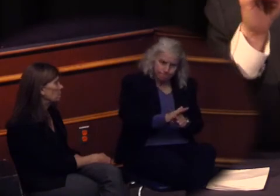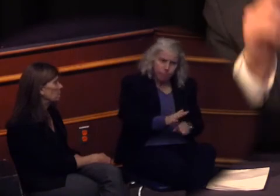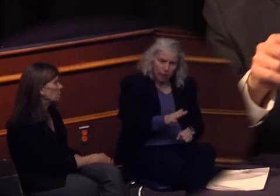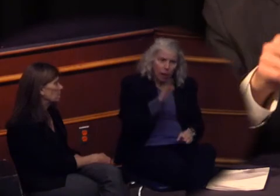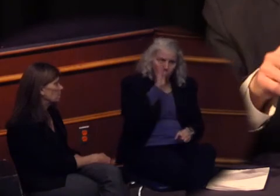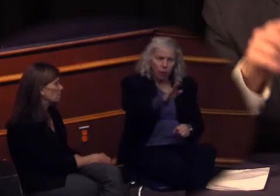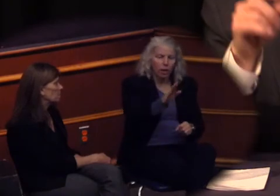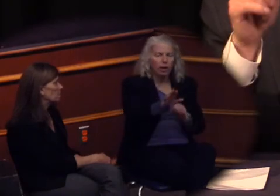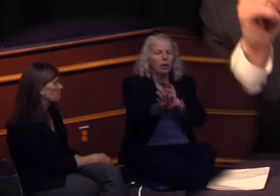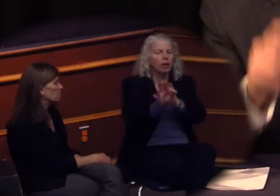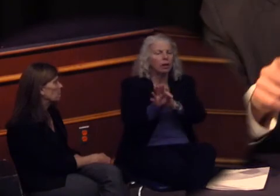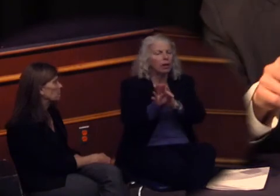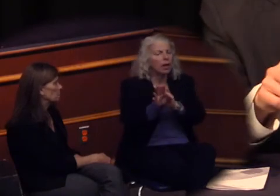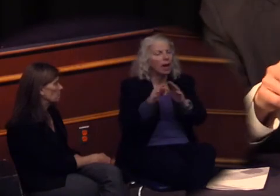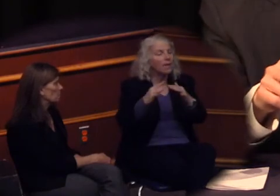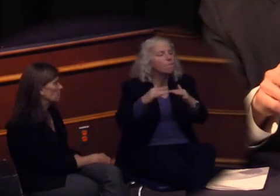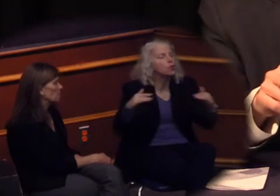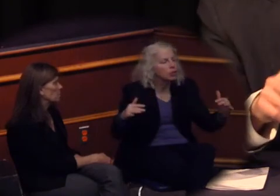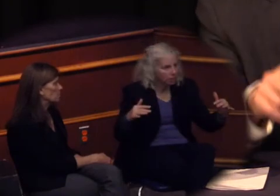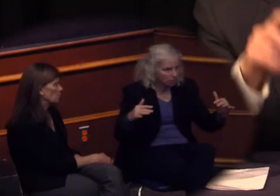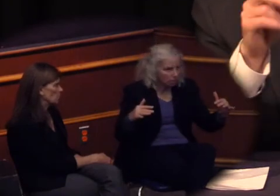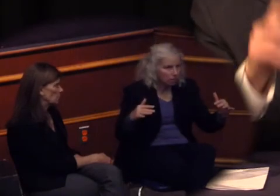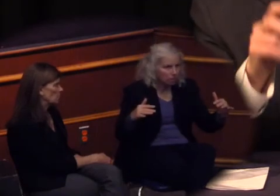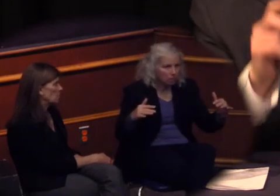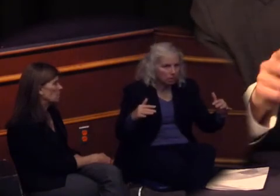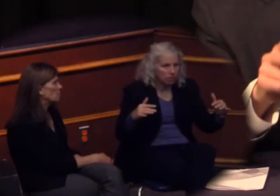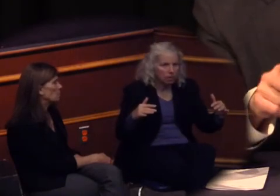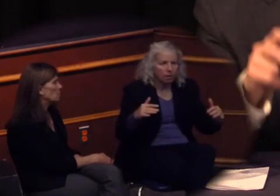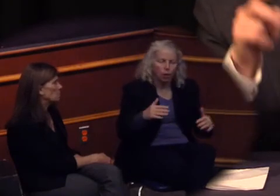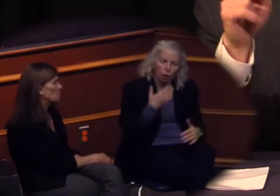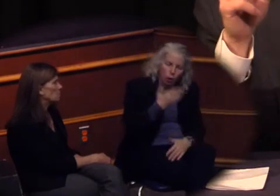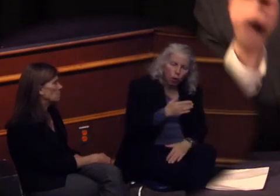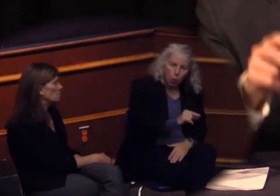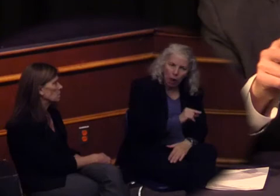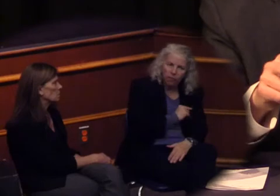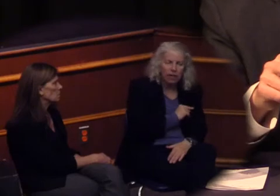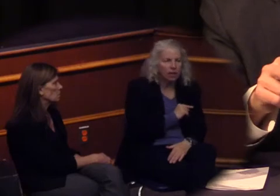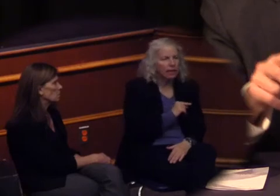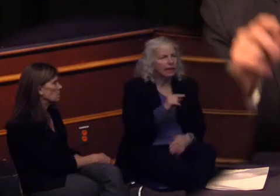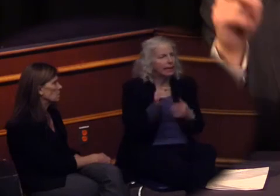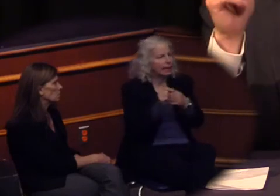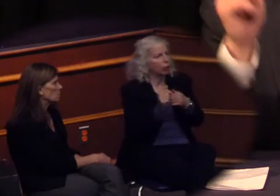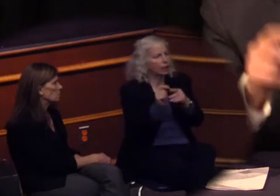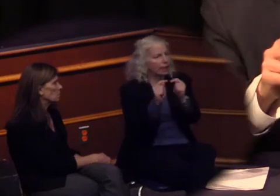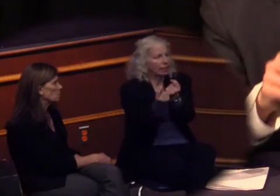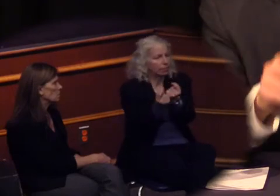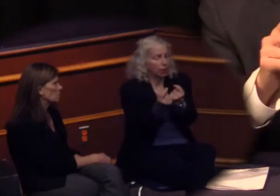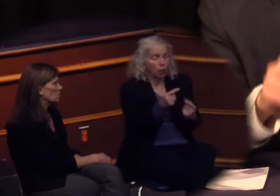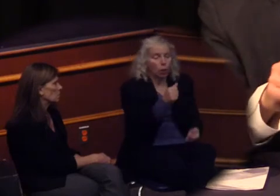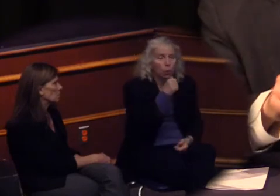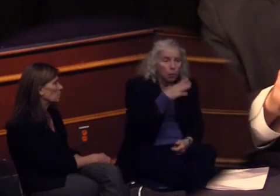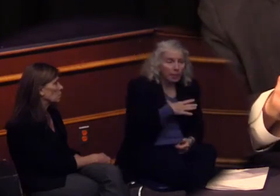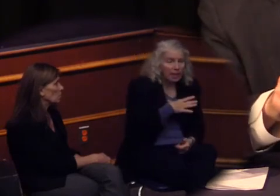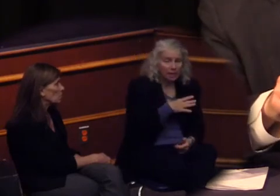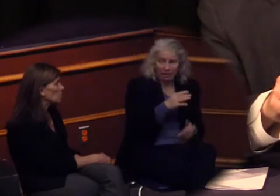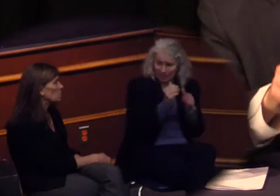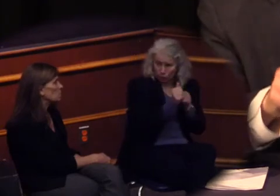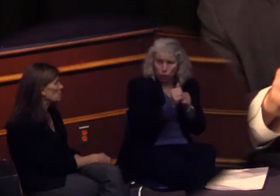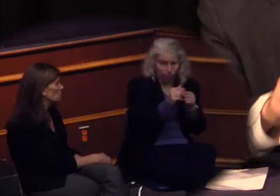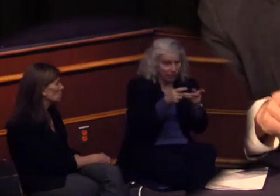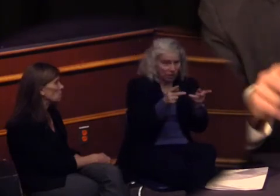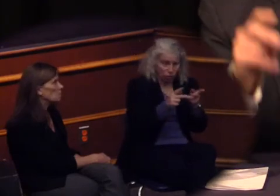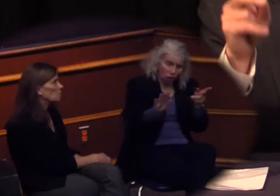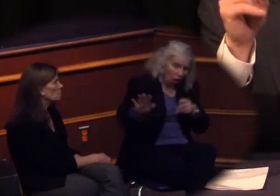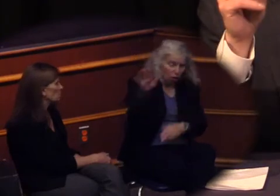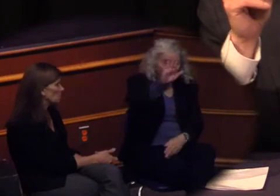I would appoint a diverse, well-qualified leadership team, women in leadership positions across